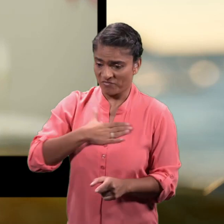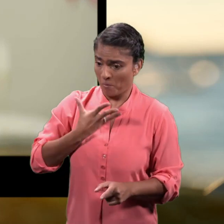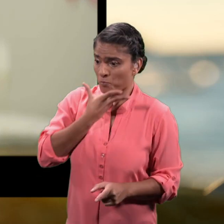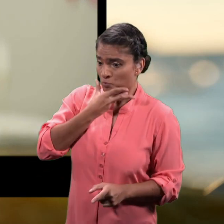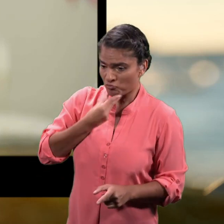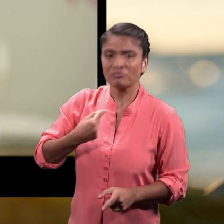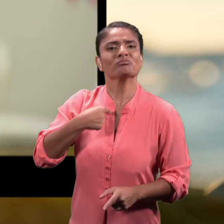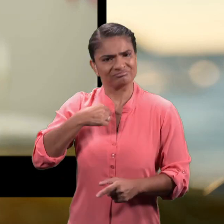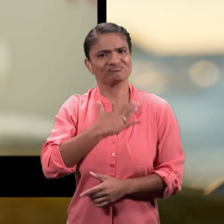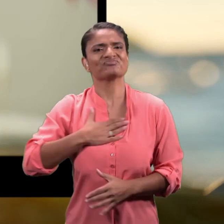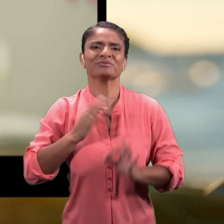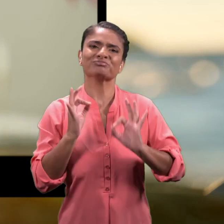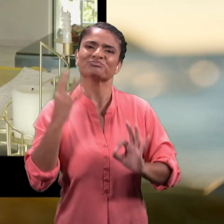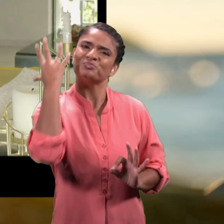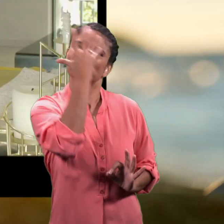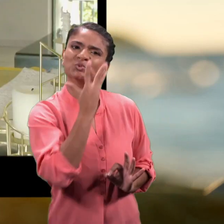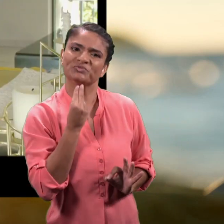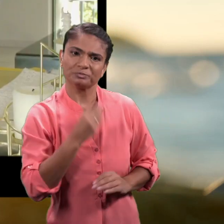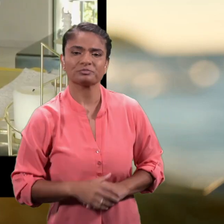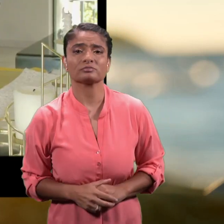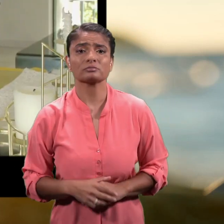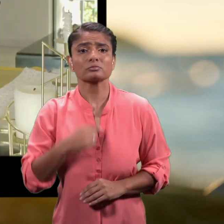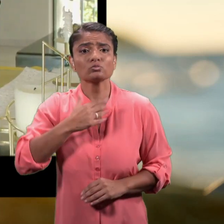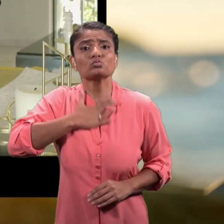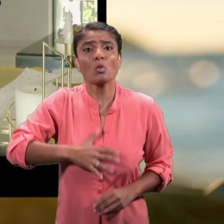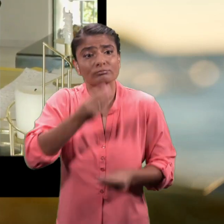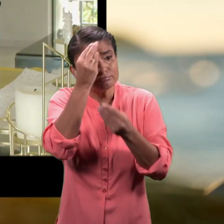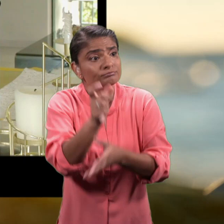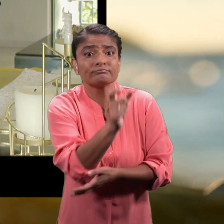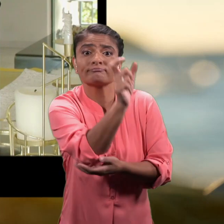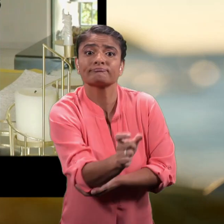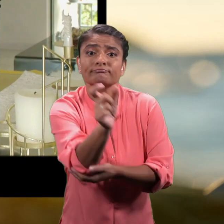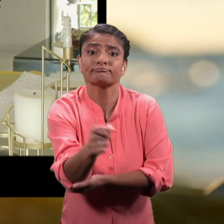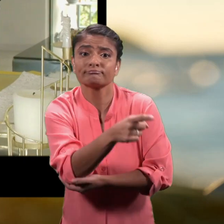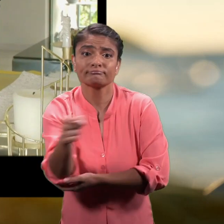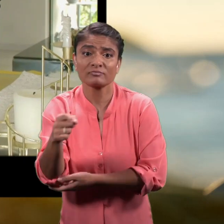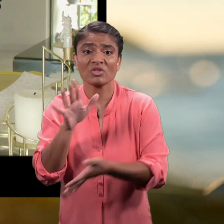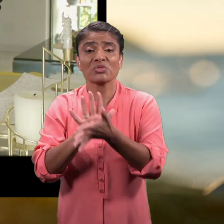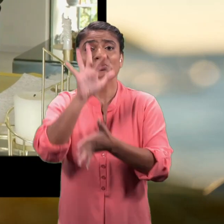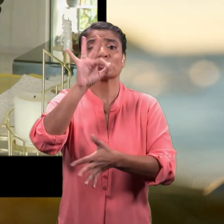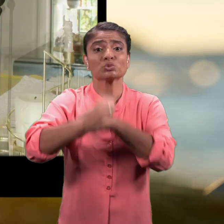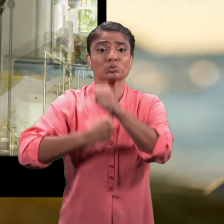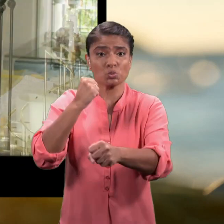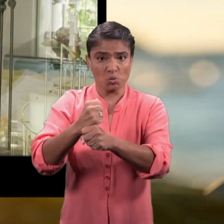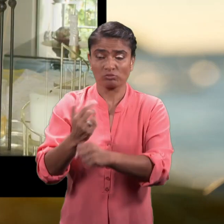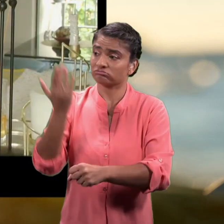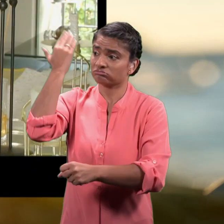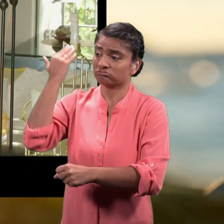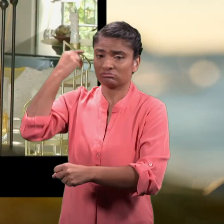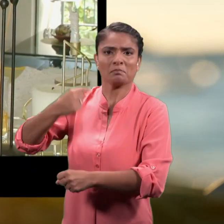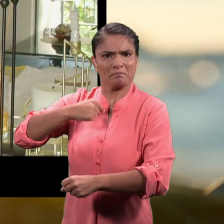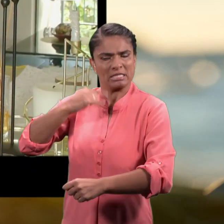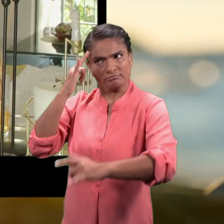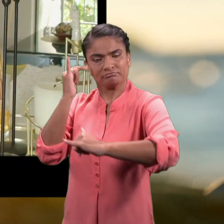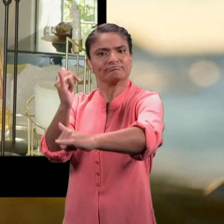I feel beautiful, then I am beautiful. If I could say anything to somebody who's probably in the same situation as